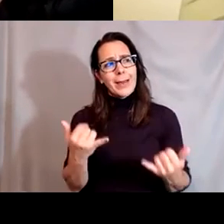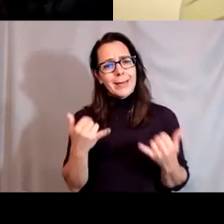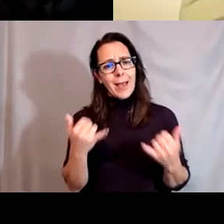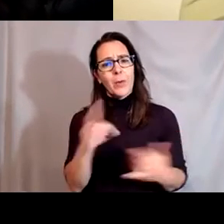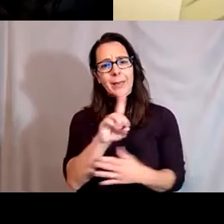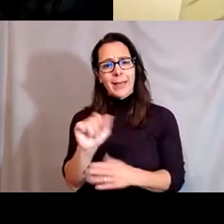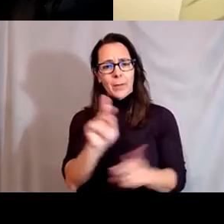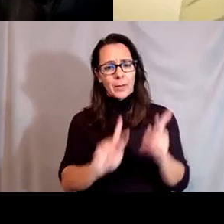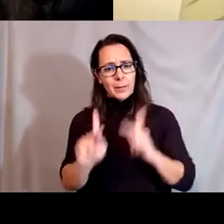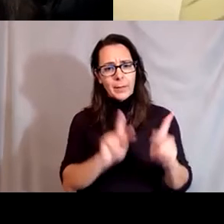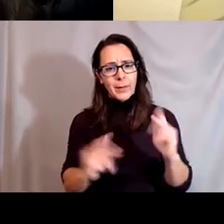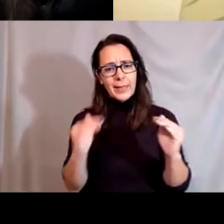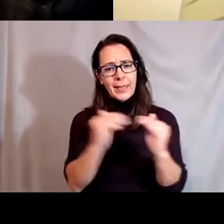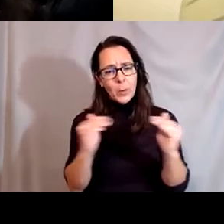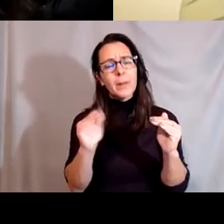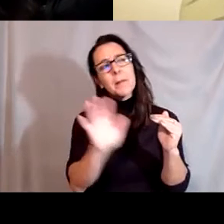And